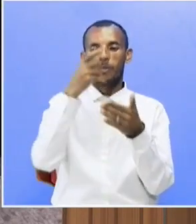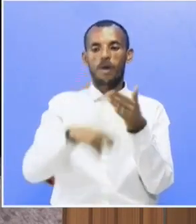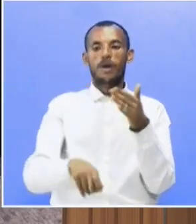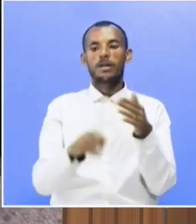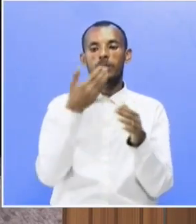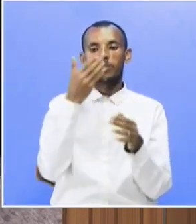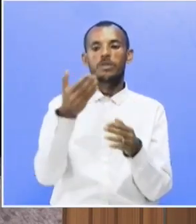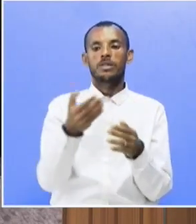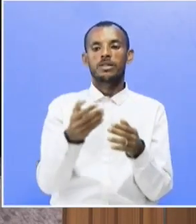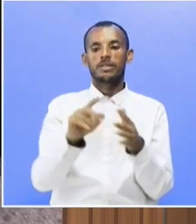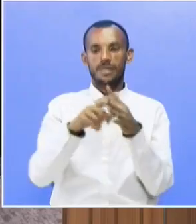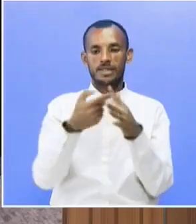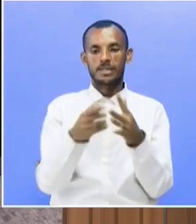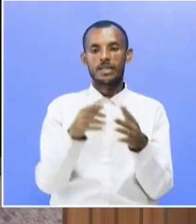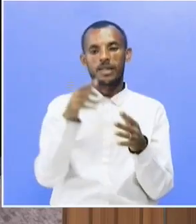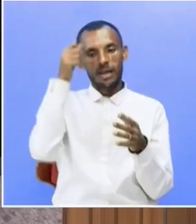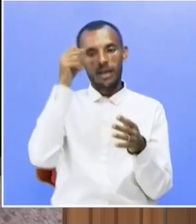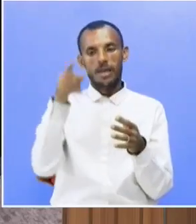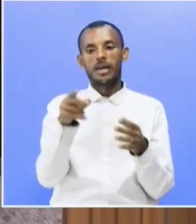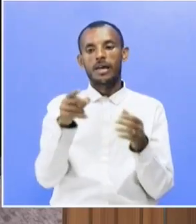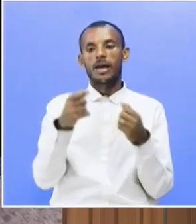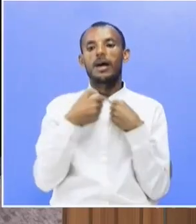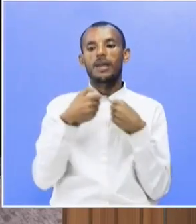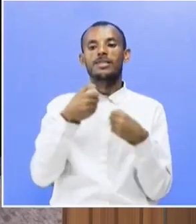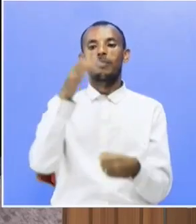Good. Since he has a profit,